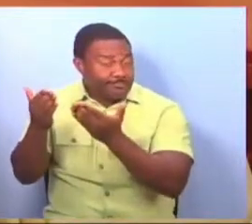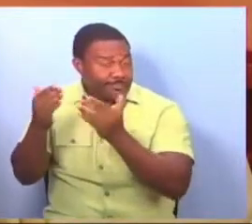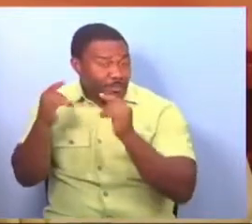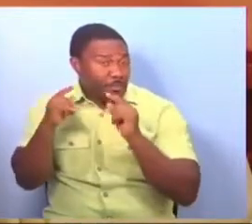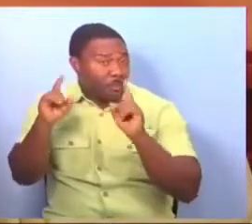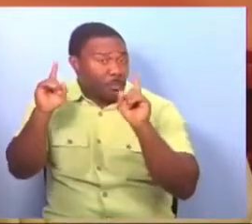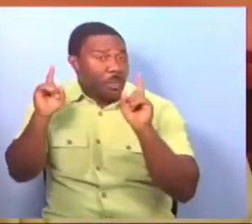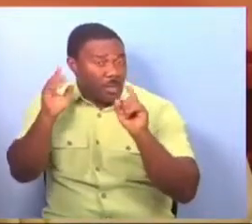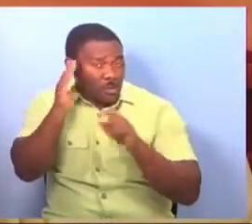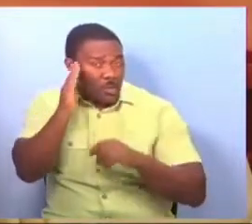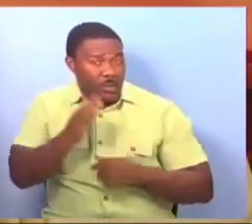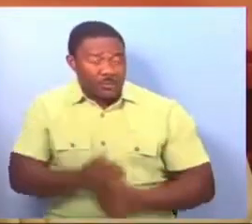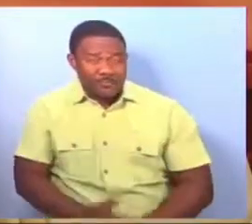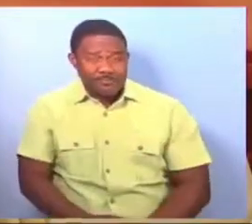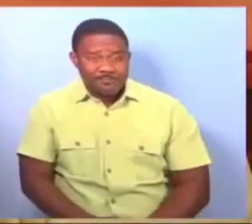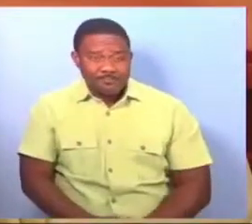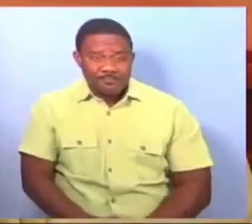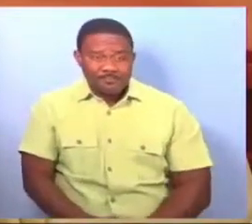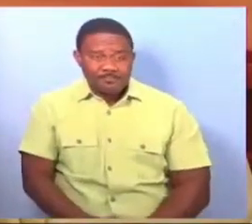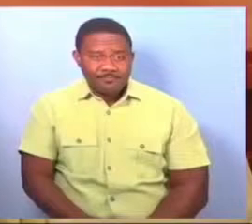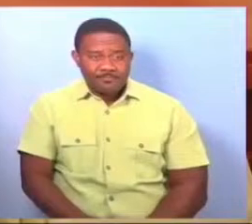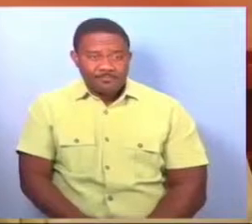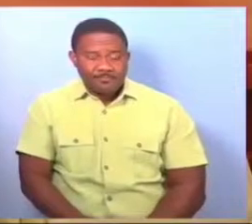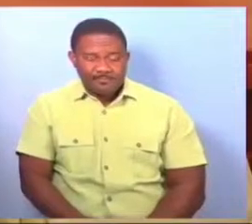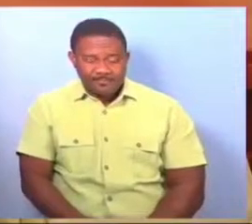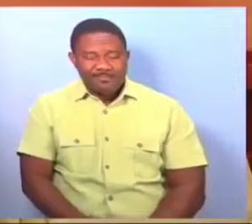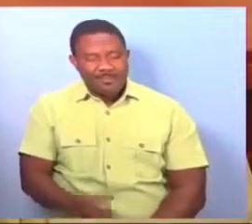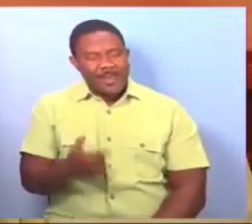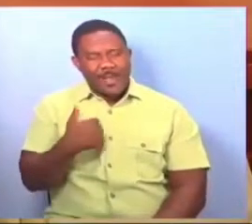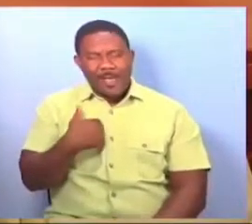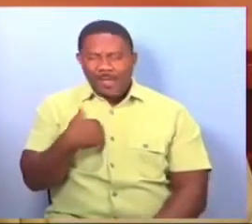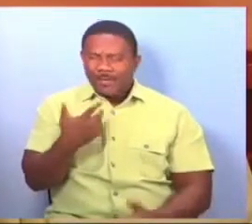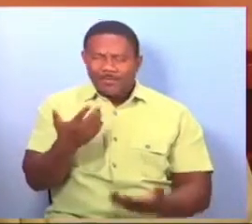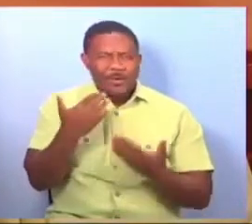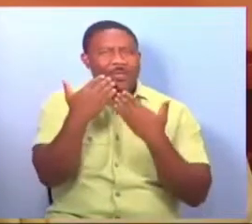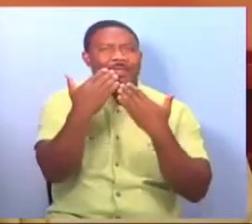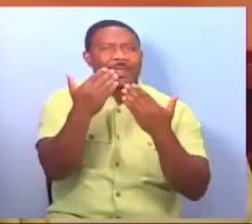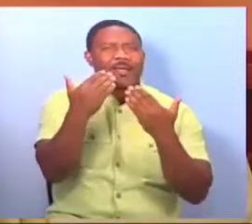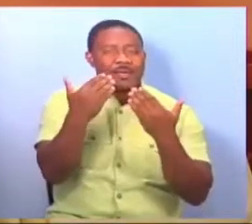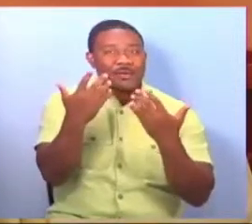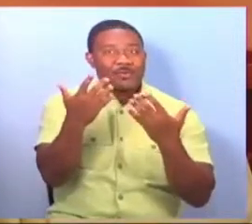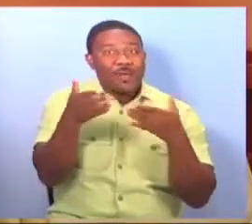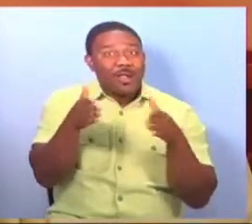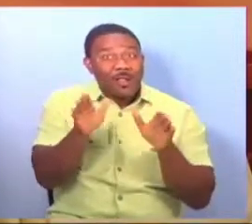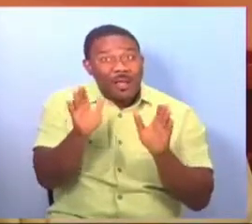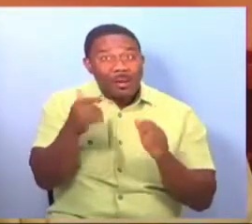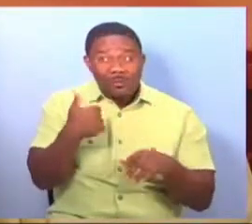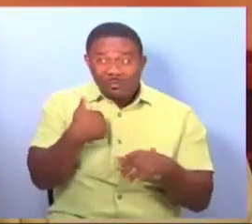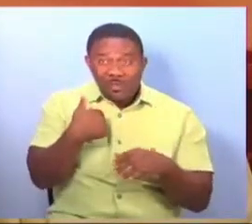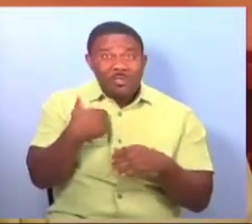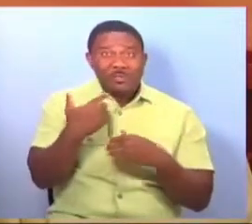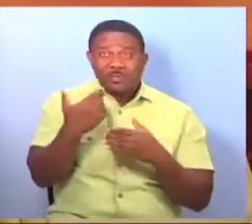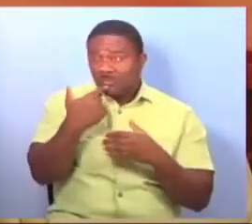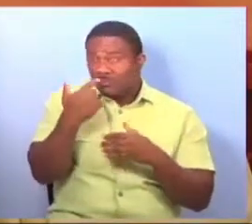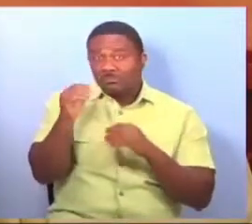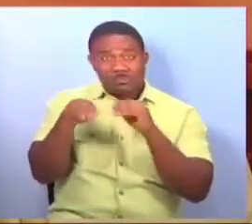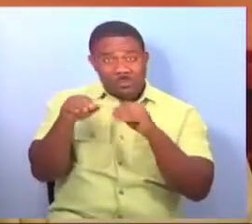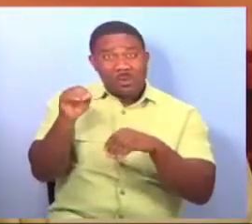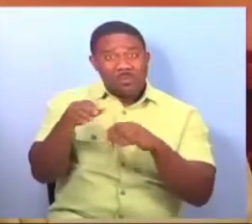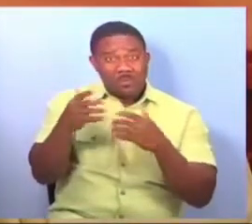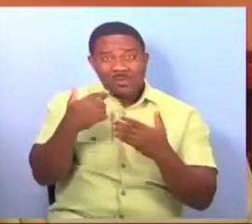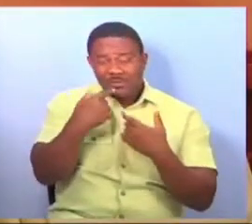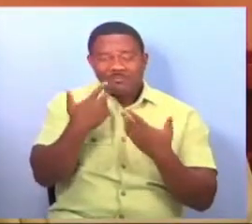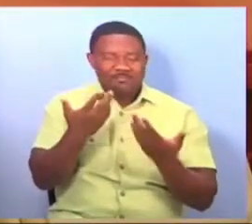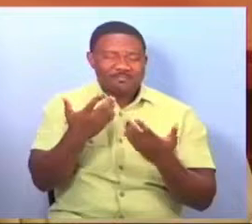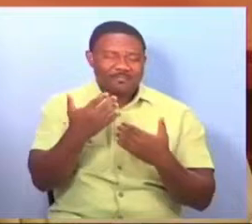very positive thing for this country called Ghana. With these few words, Mr. Speaker, I thank you for giving me the opportunity to contribute